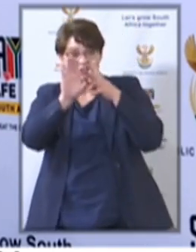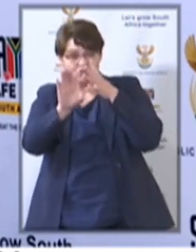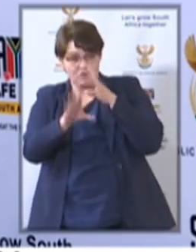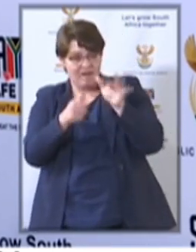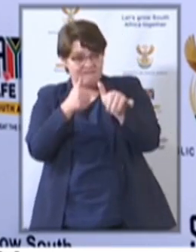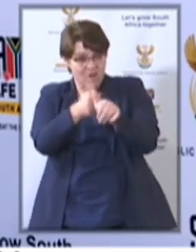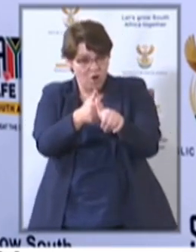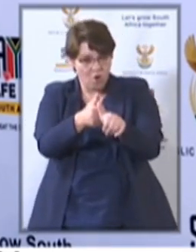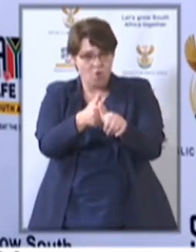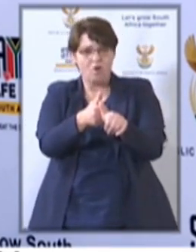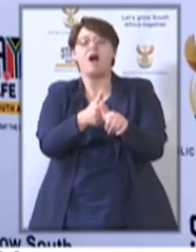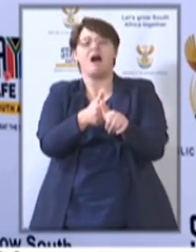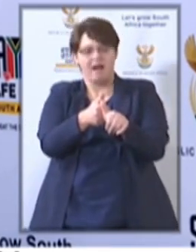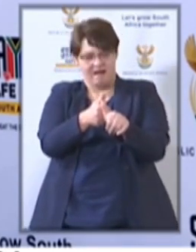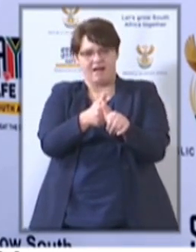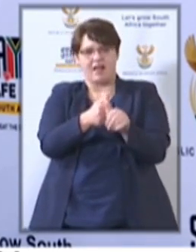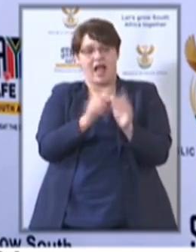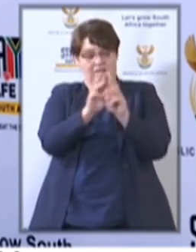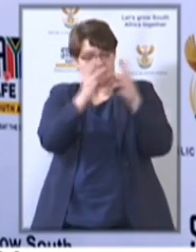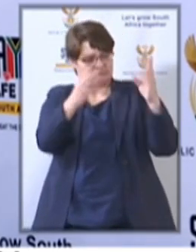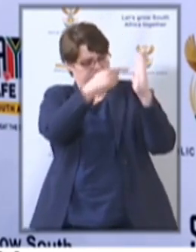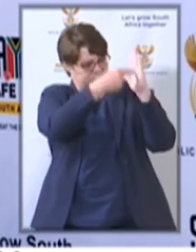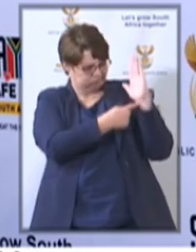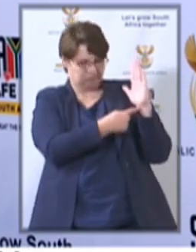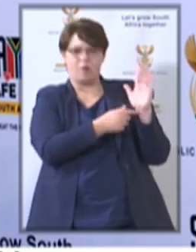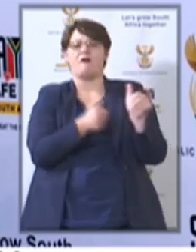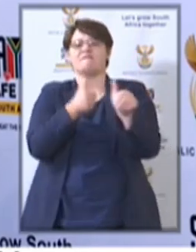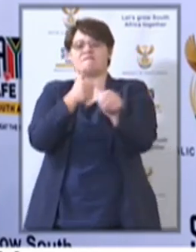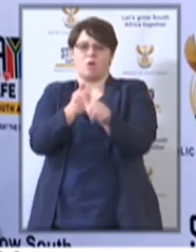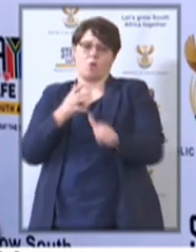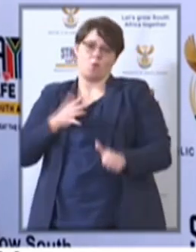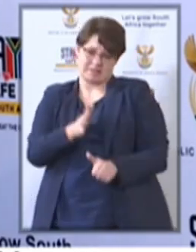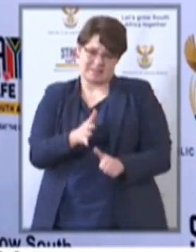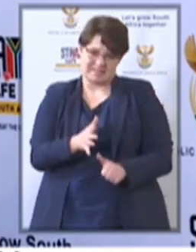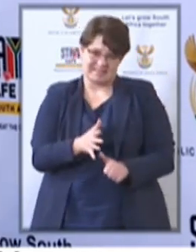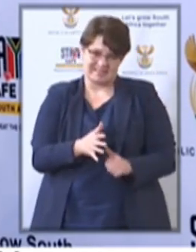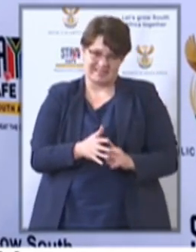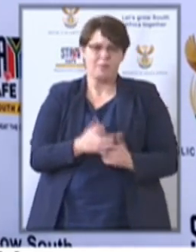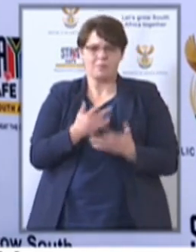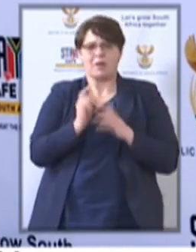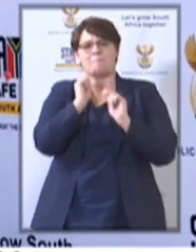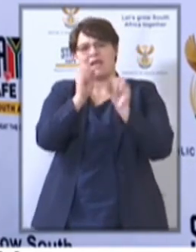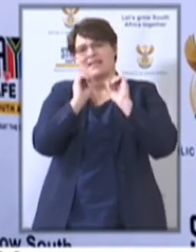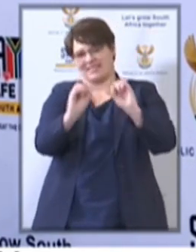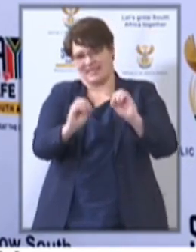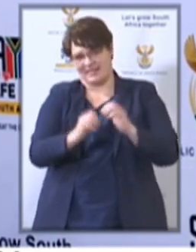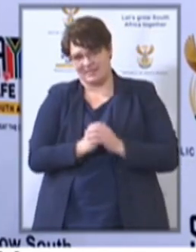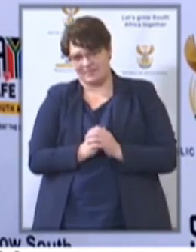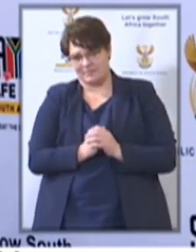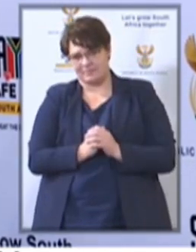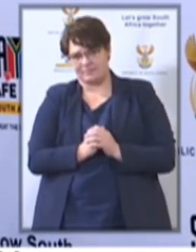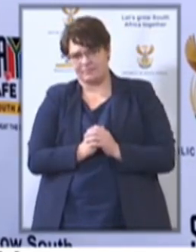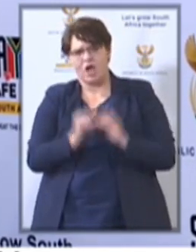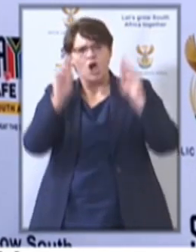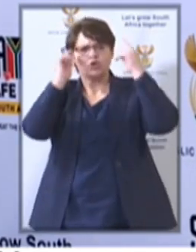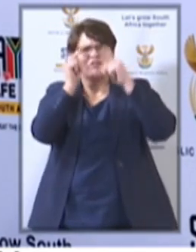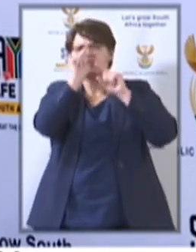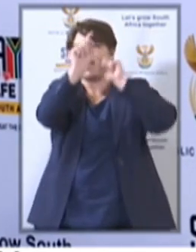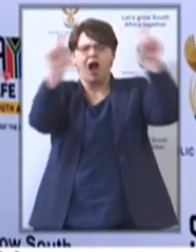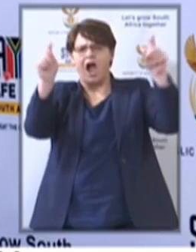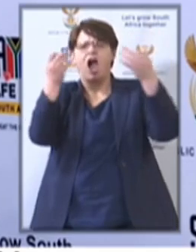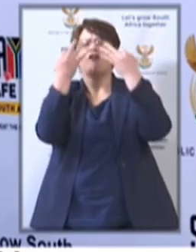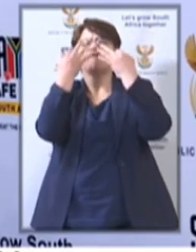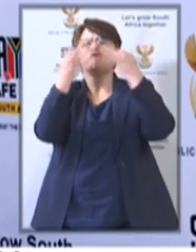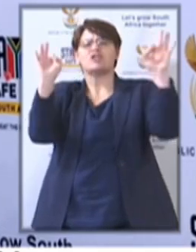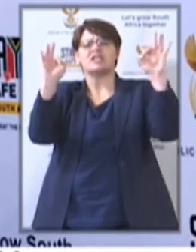as published in our government gazette to be zero-rated. Most universities have already negotiated free